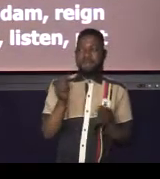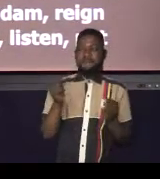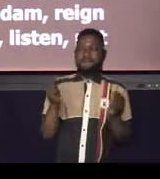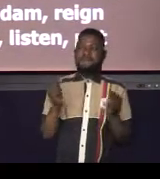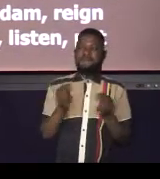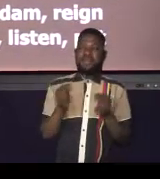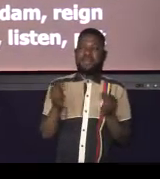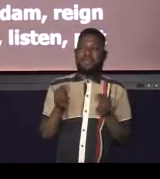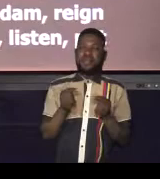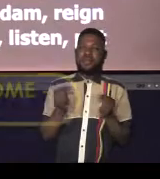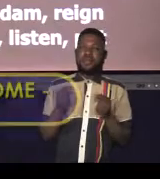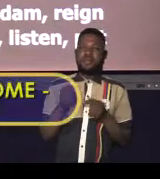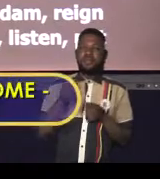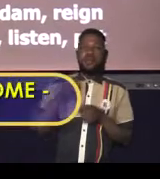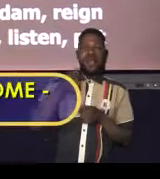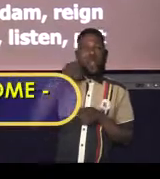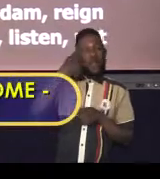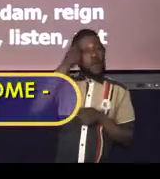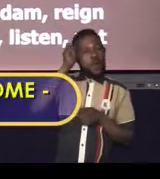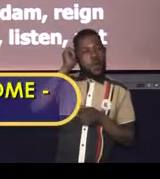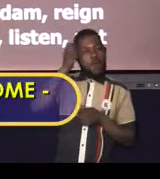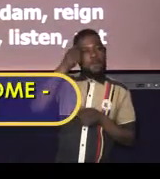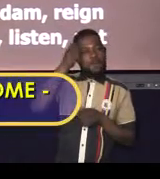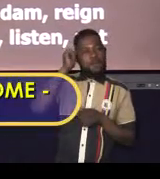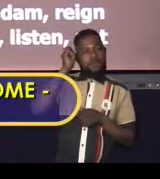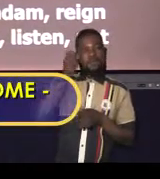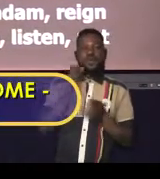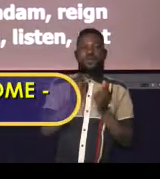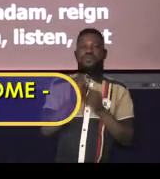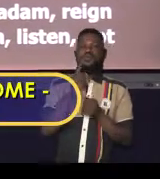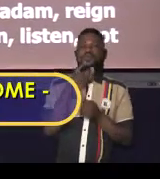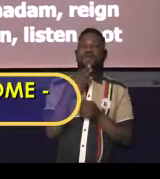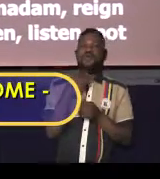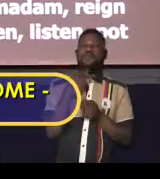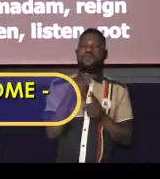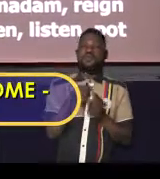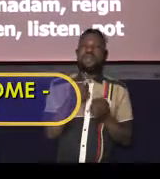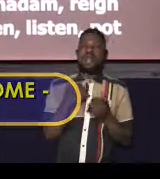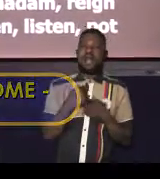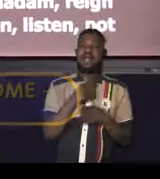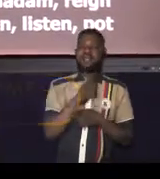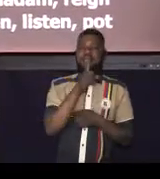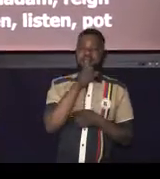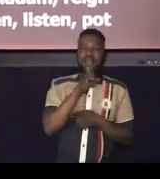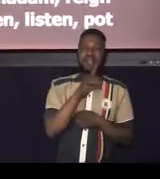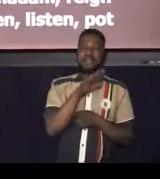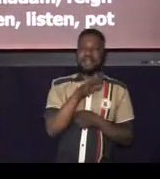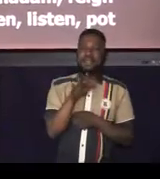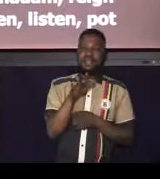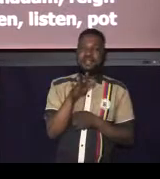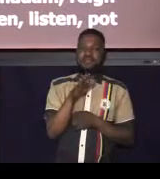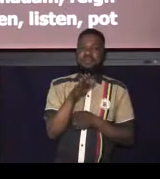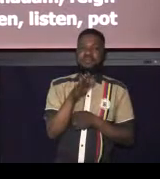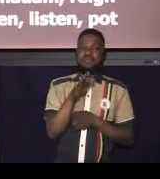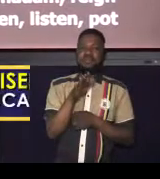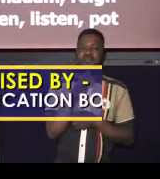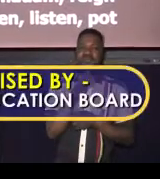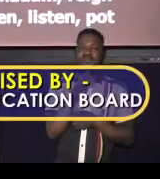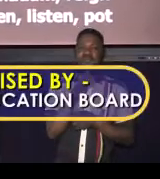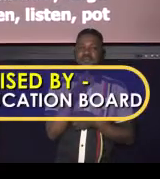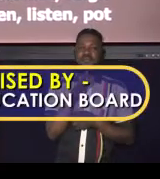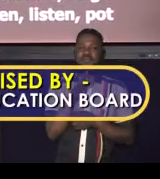boy, pain, comb. Which of the words has a silent letter? And